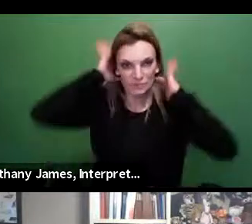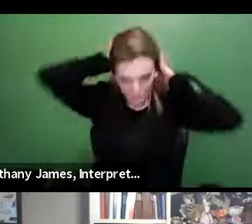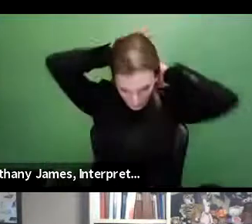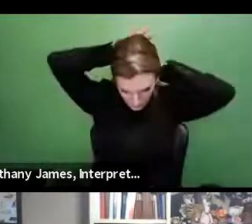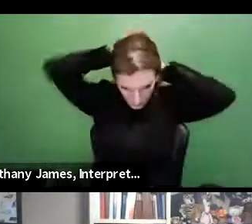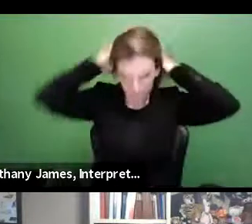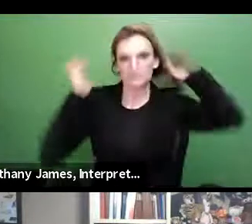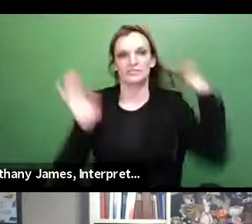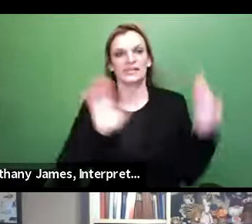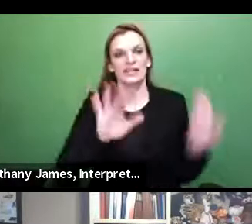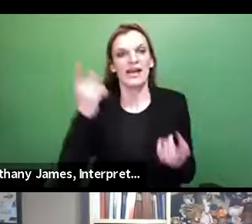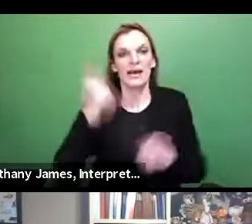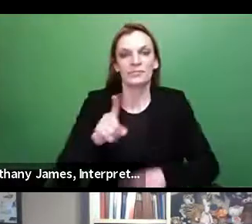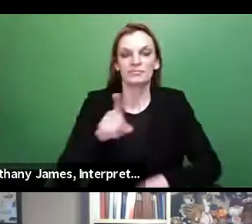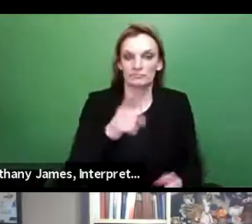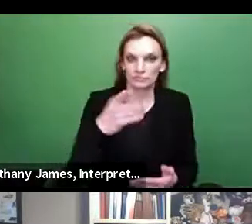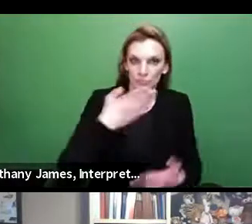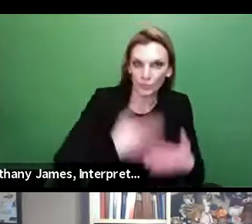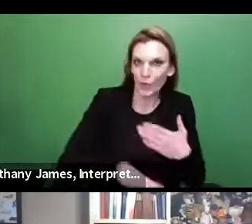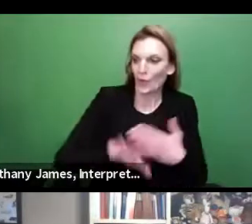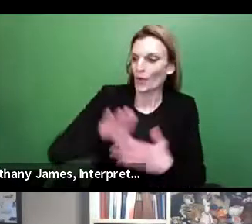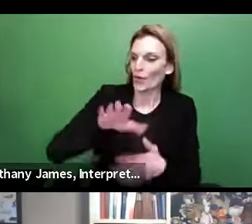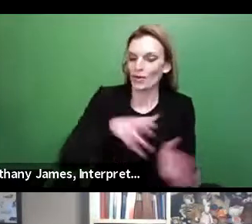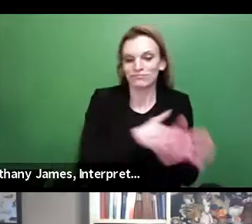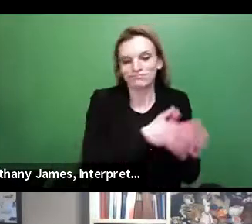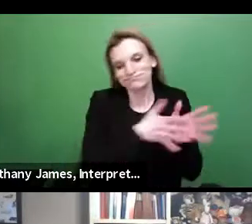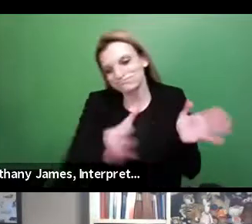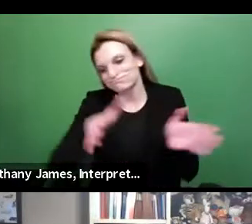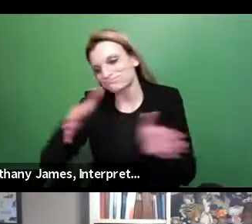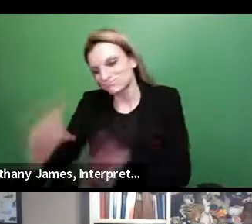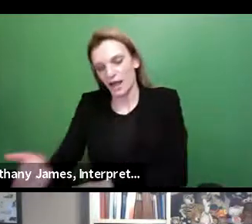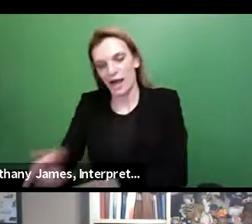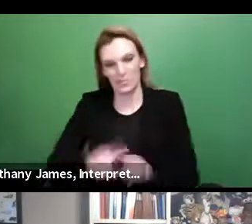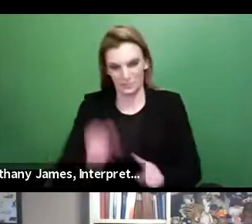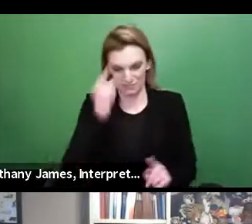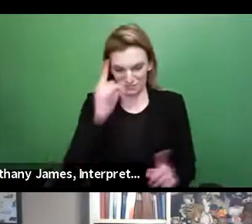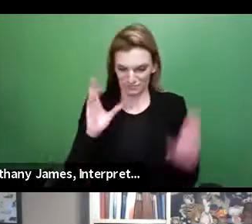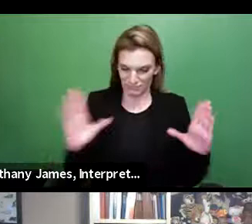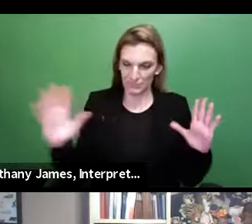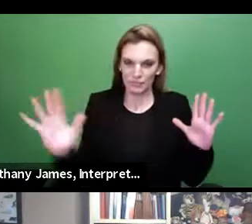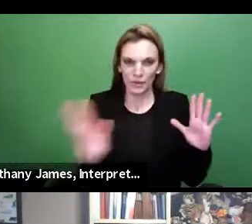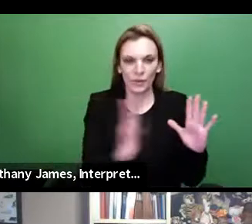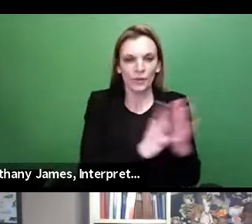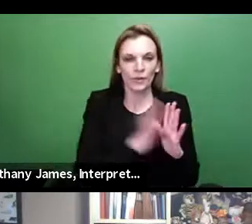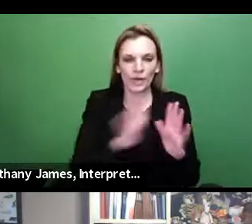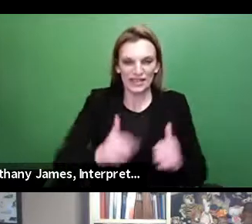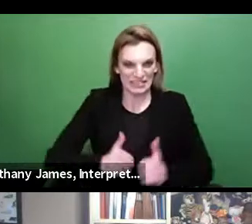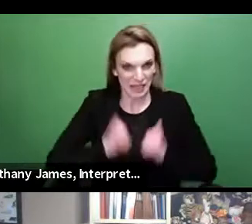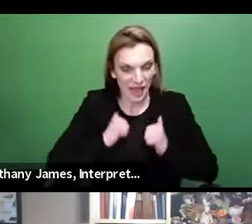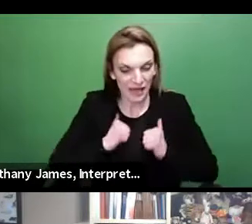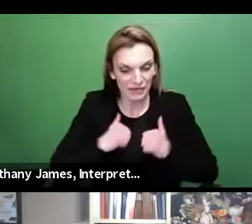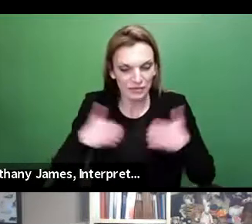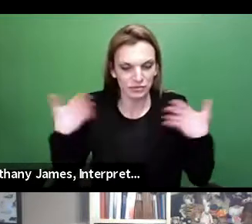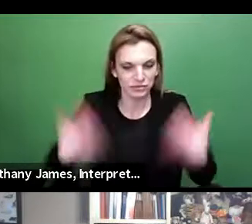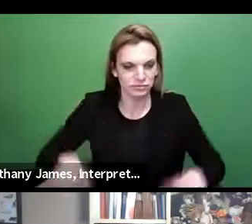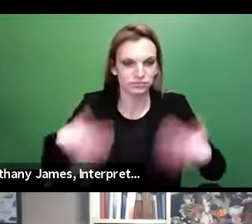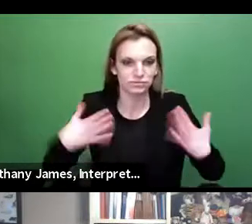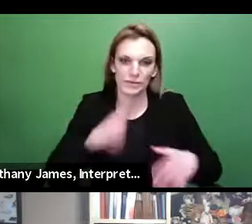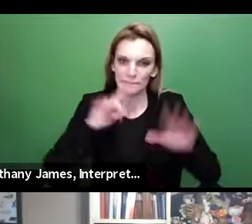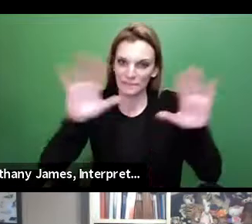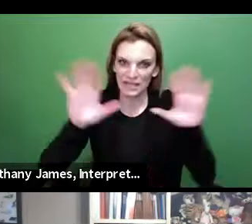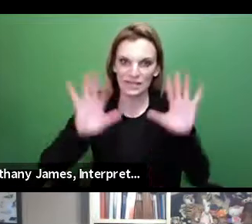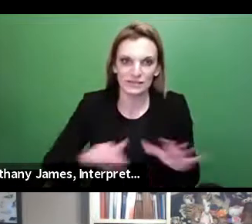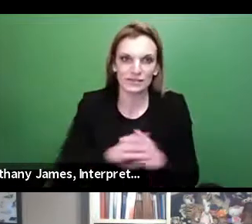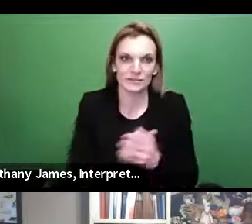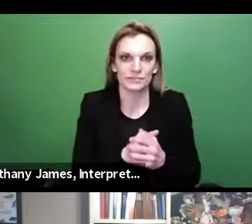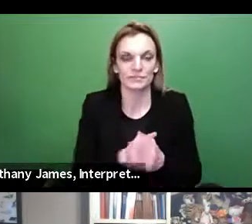designate his birth and death, his story is truly told by the noble life he lived between these dates. And whereas, although there was no high